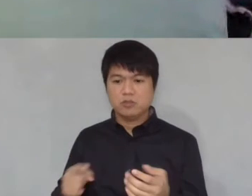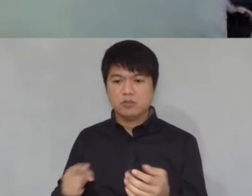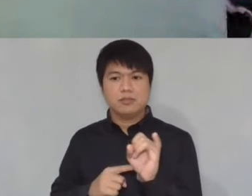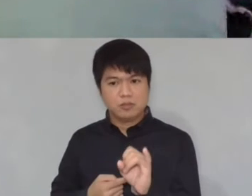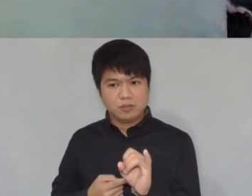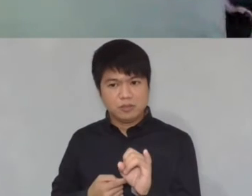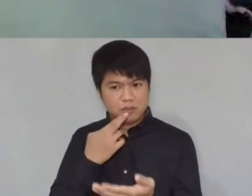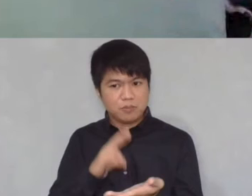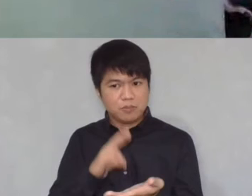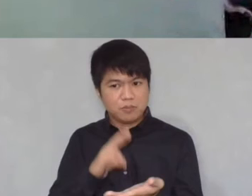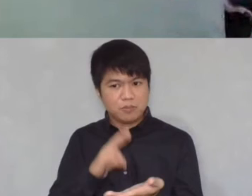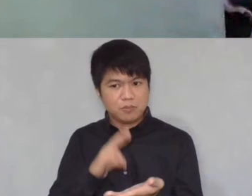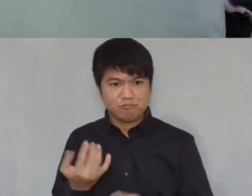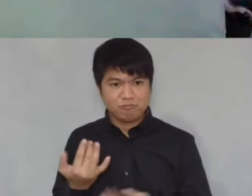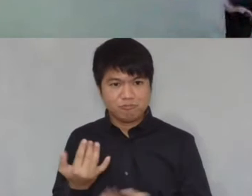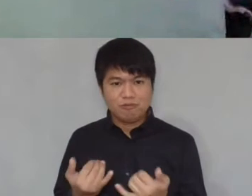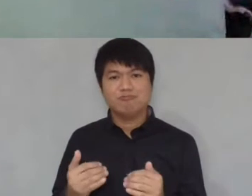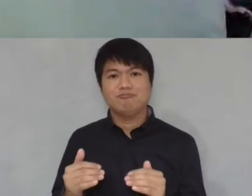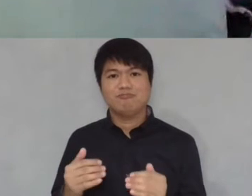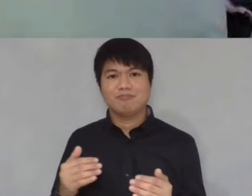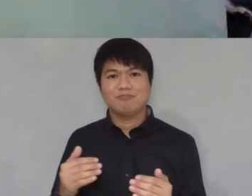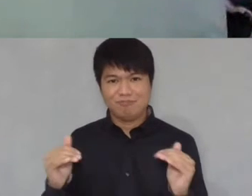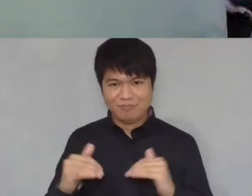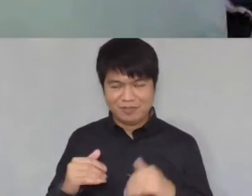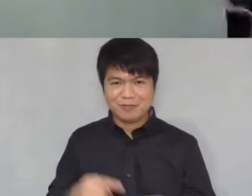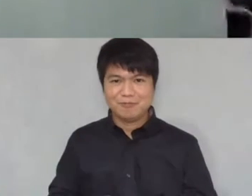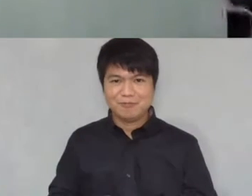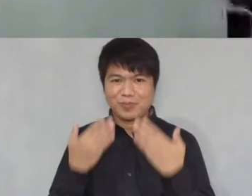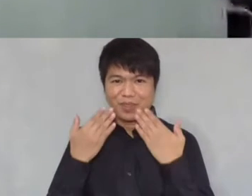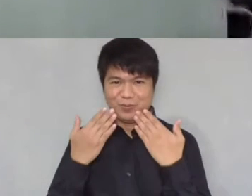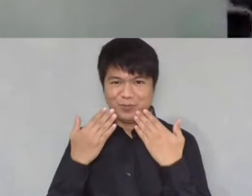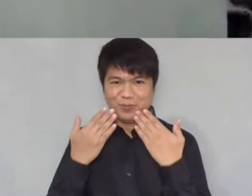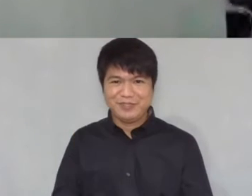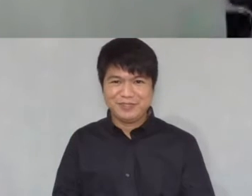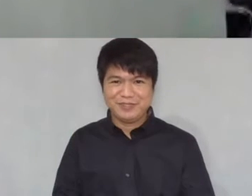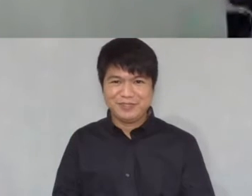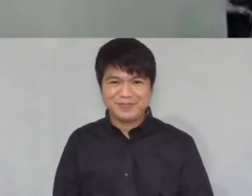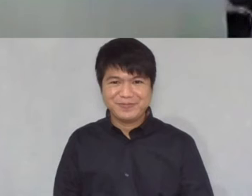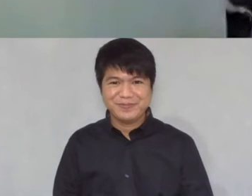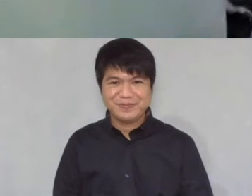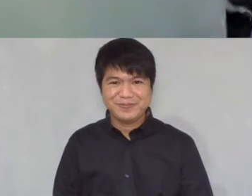is the initial, my initial report for this session. Thank you very much.